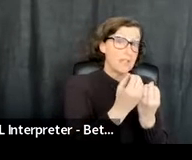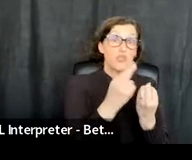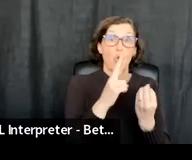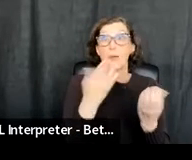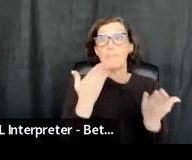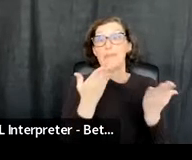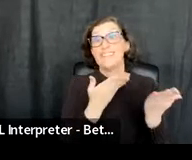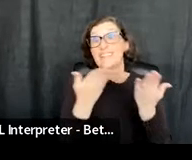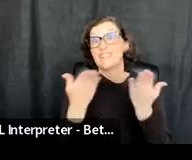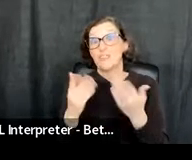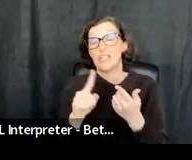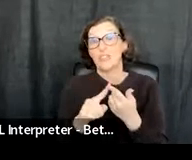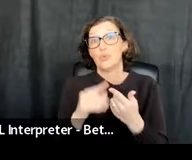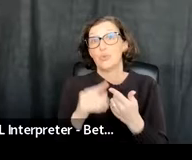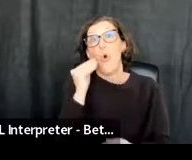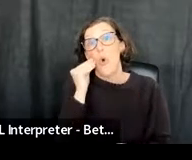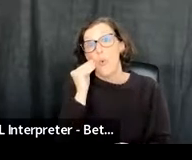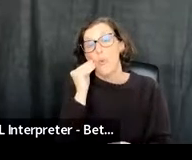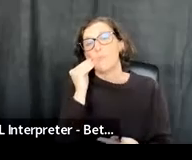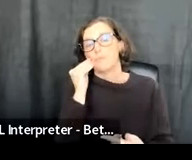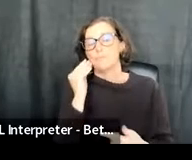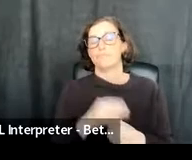delivering all the equipment to a home environment.